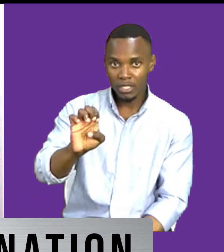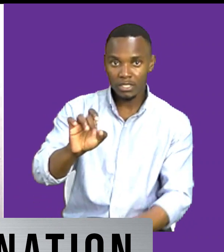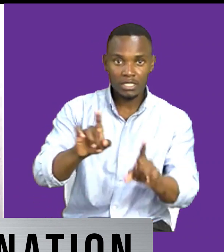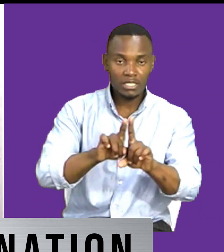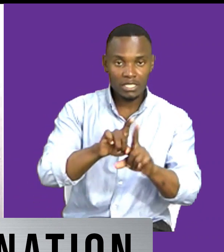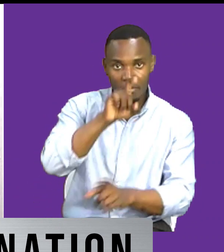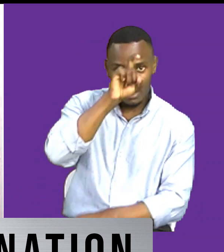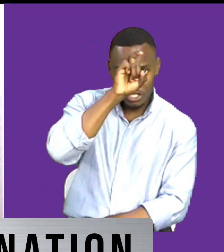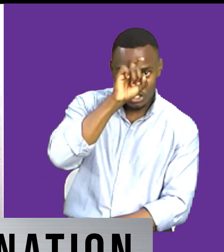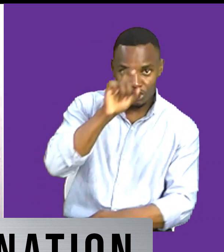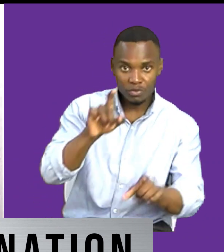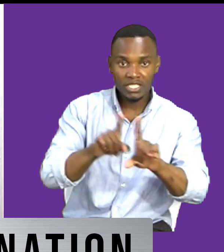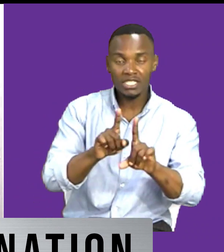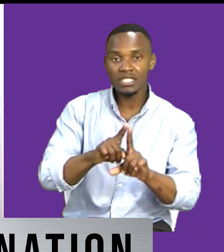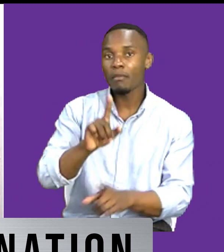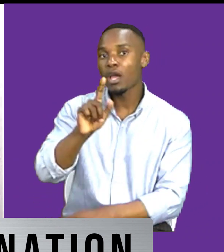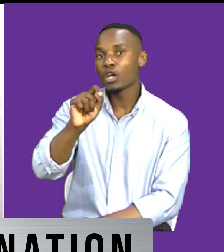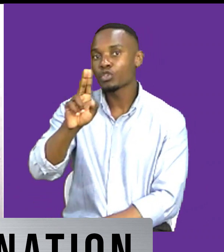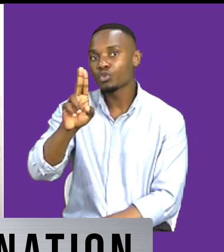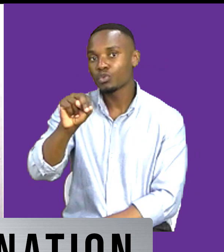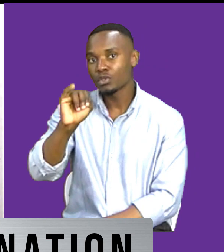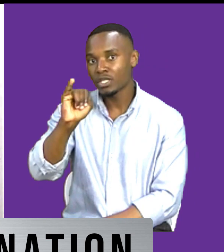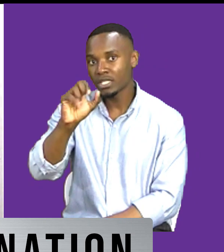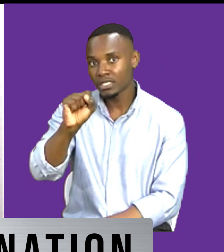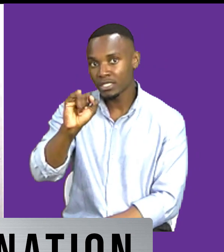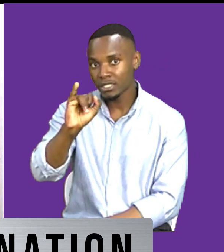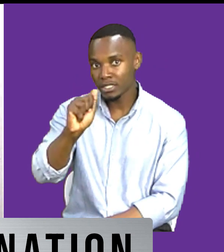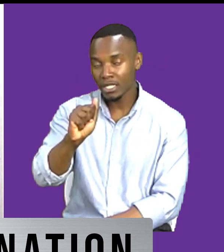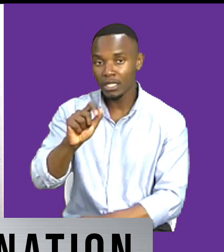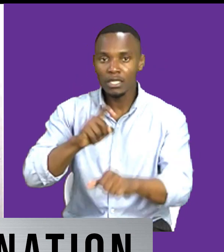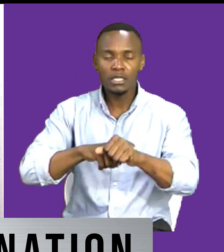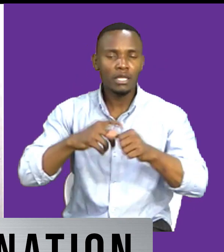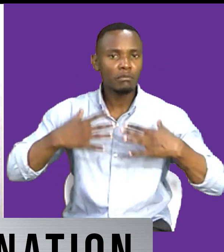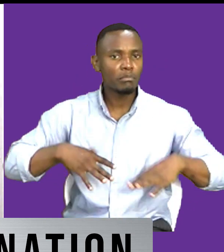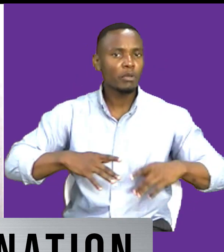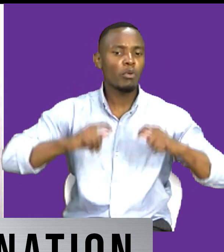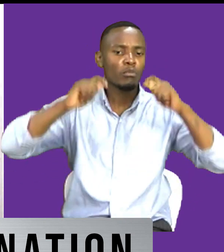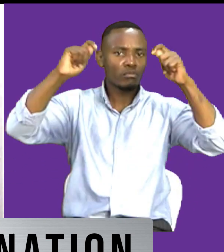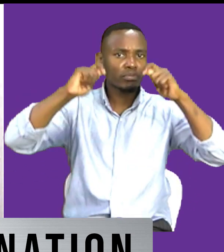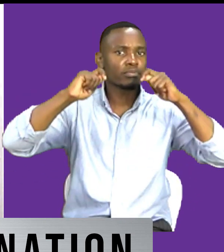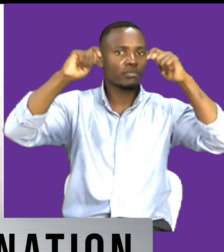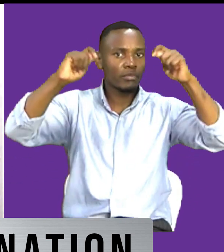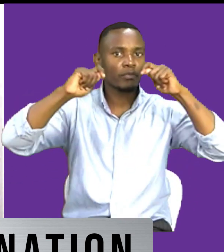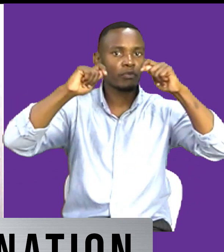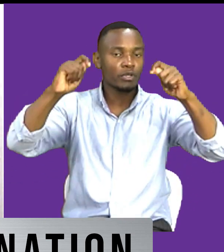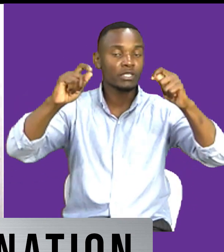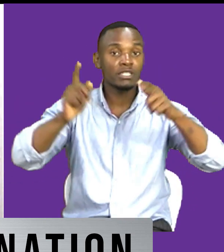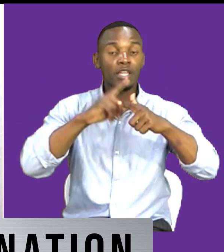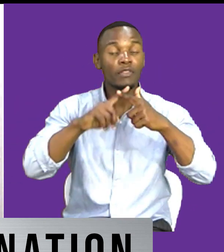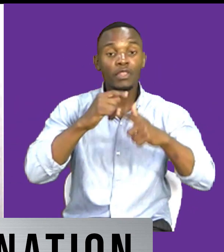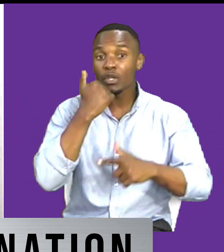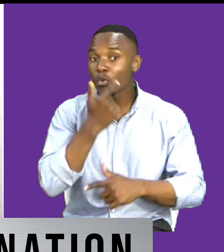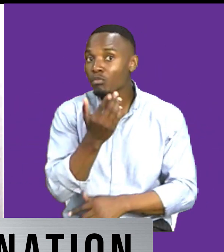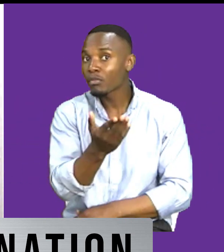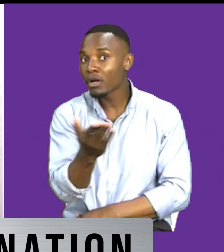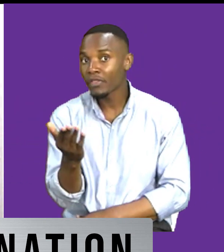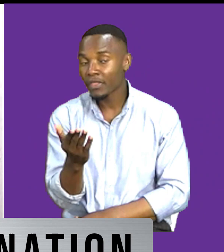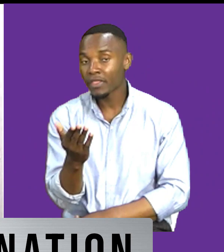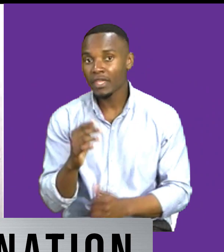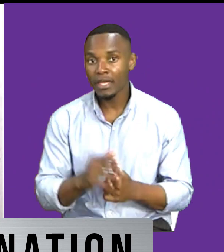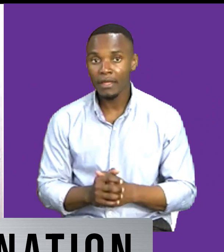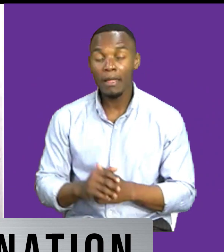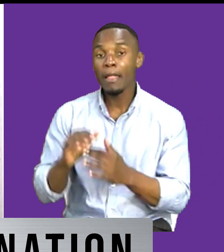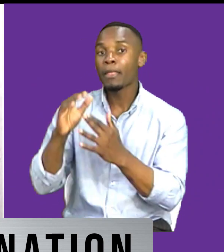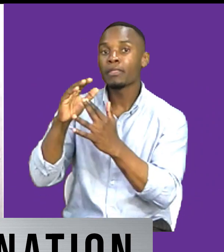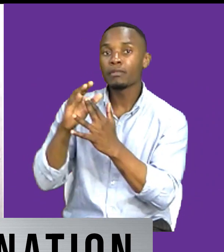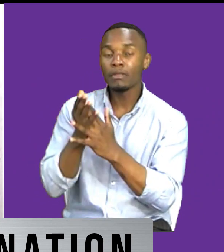the people are on the streets, when people stay on the streets for that long, it is middle class and it is the rich people who actually support those